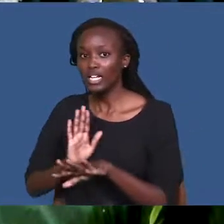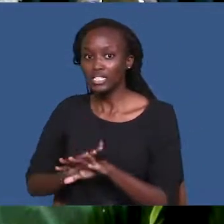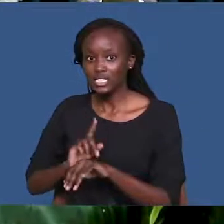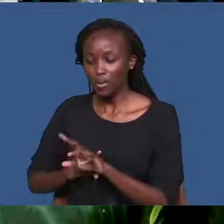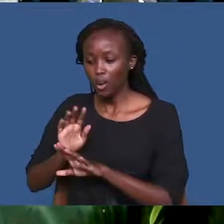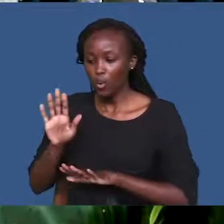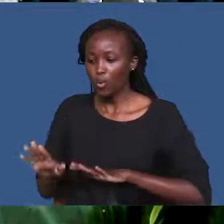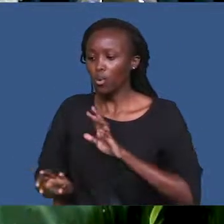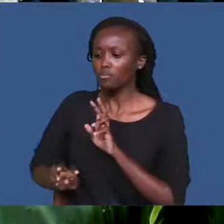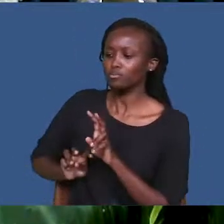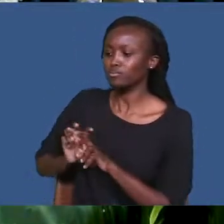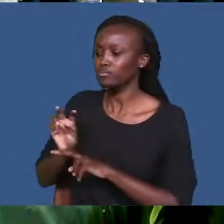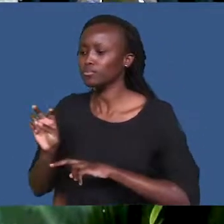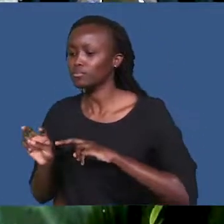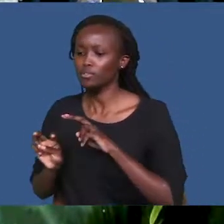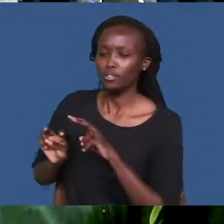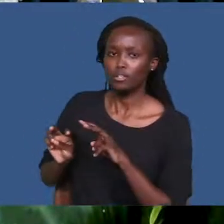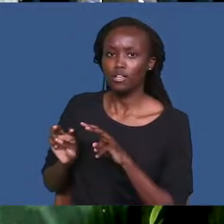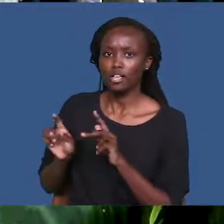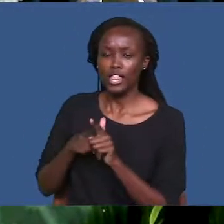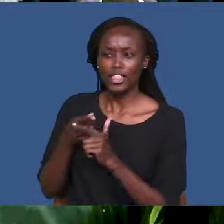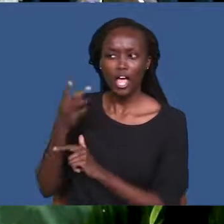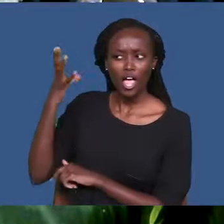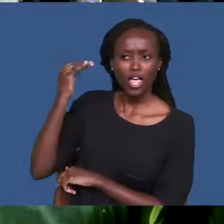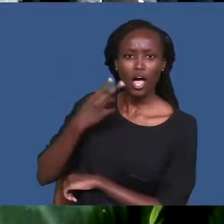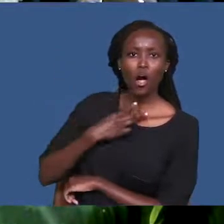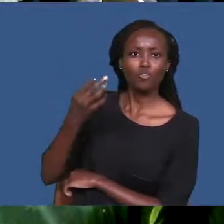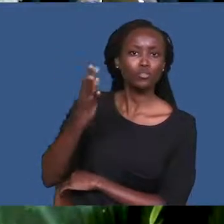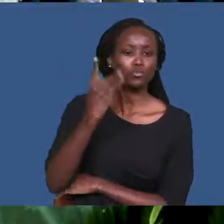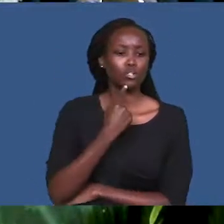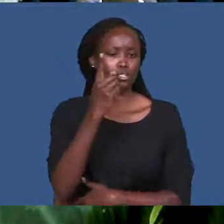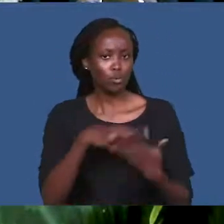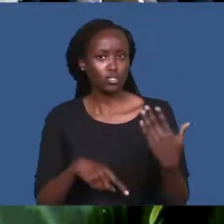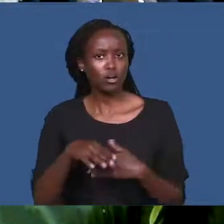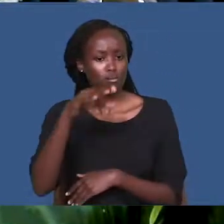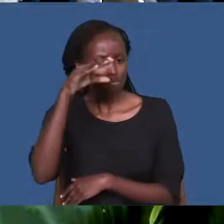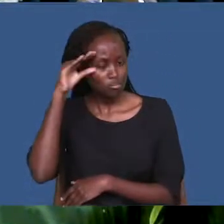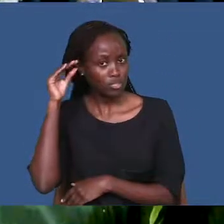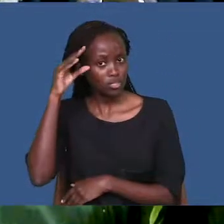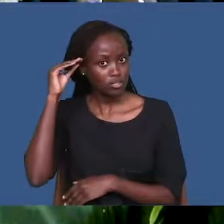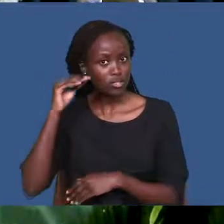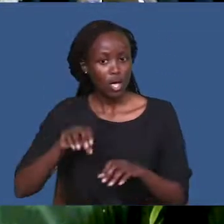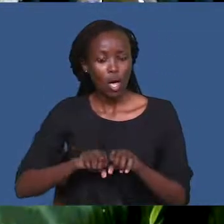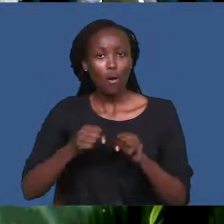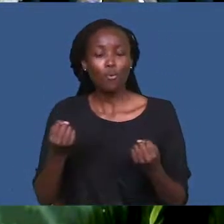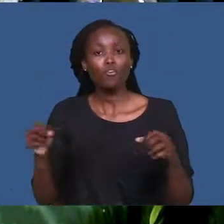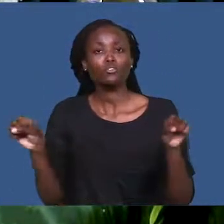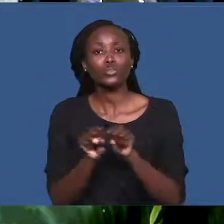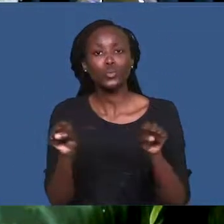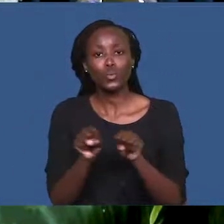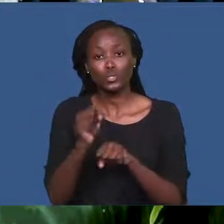bush, he heard a voice of God speaking to him, telling him, Moses, remove your sandals,